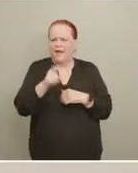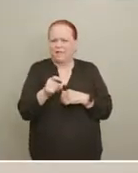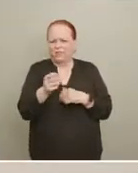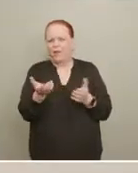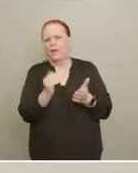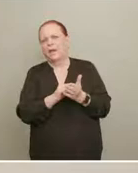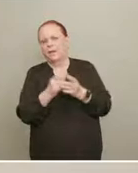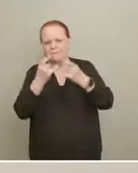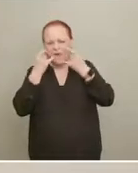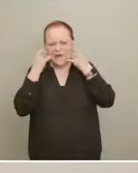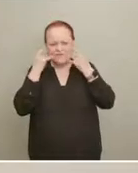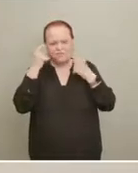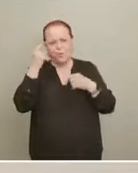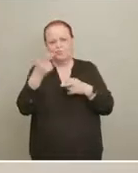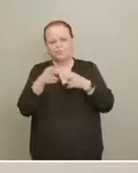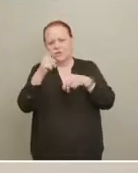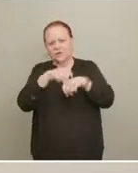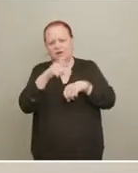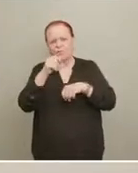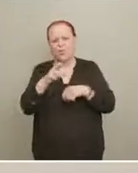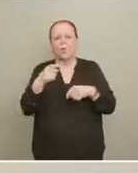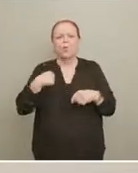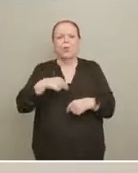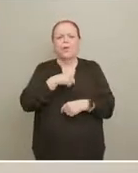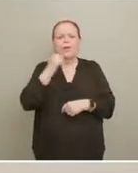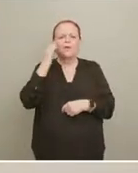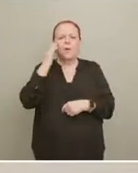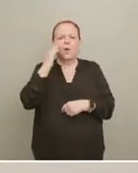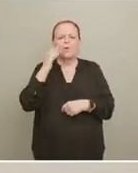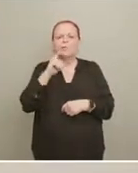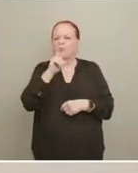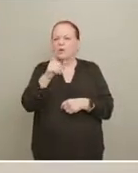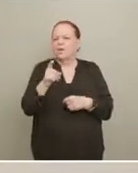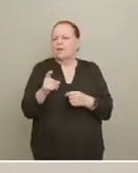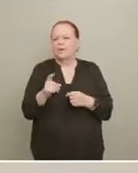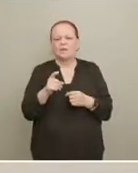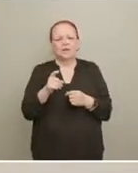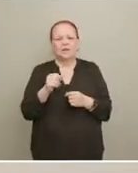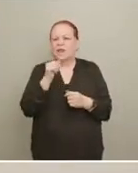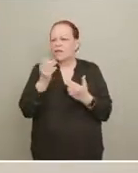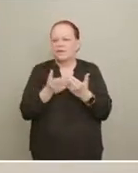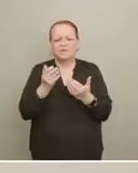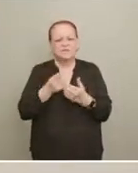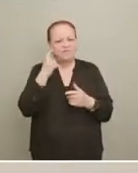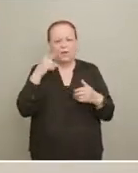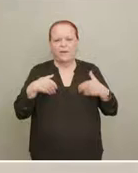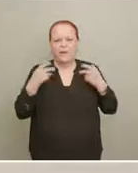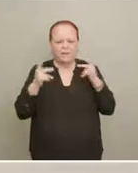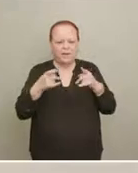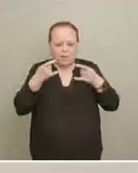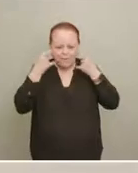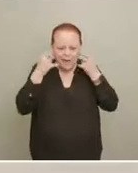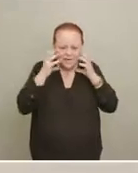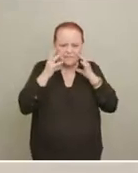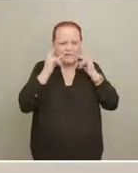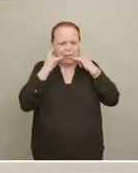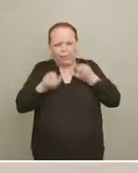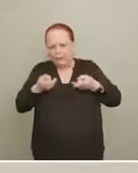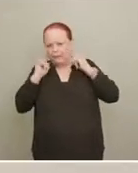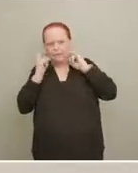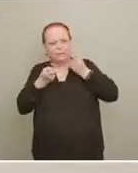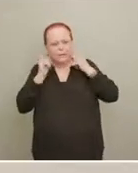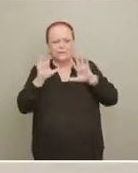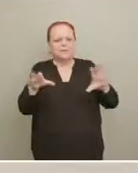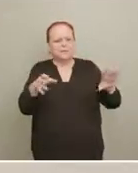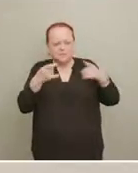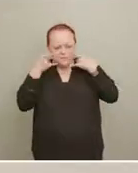wearing masks for a period of time? We all know how hard it is for the young people to wear the mask and how it's been a real struggle.